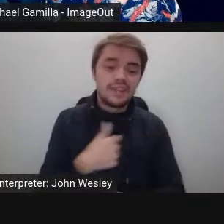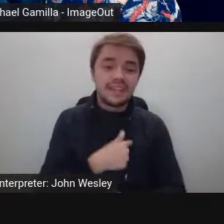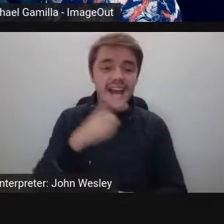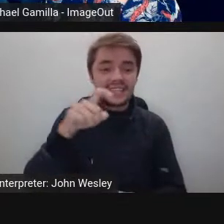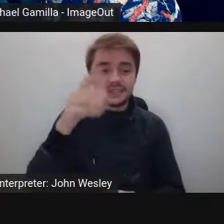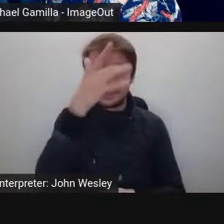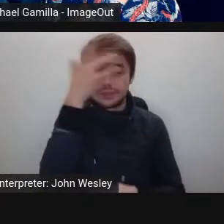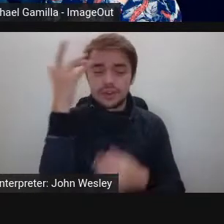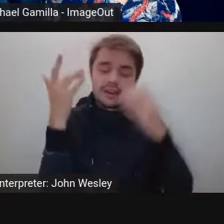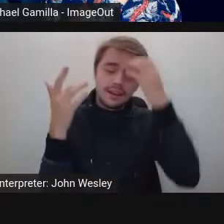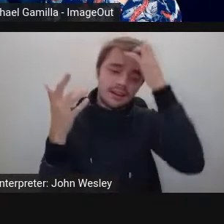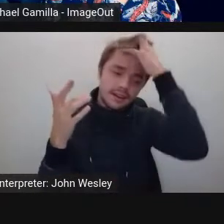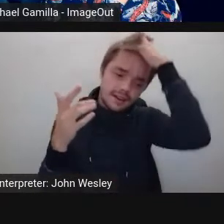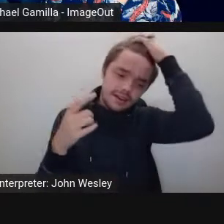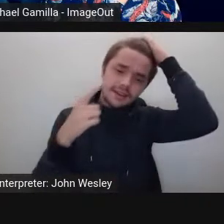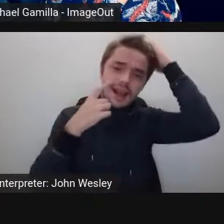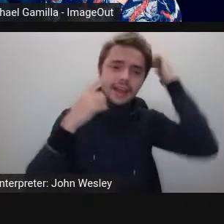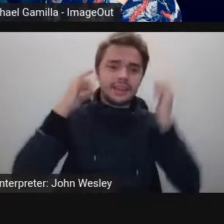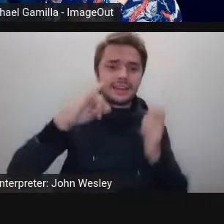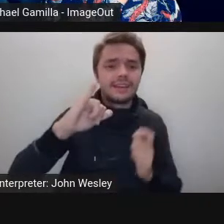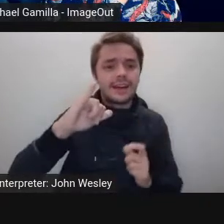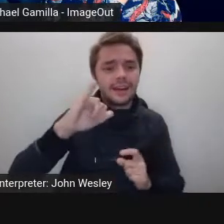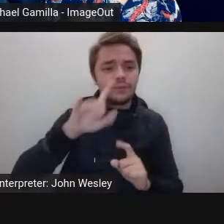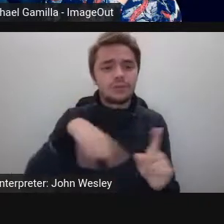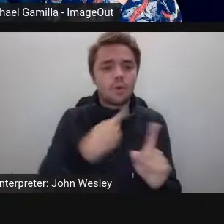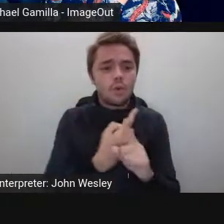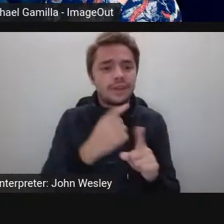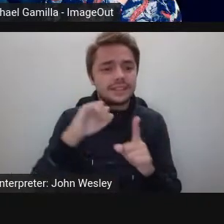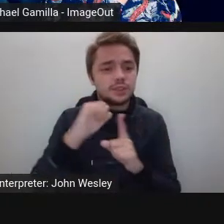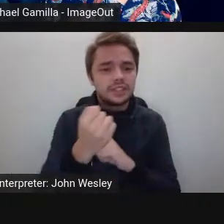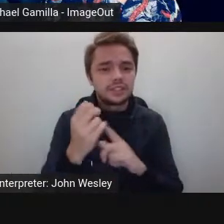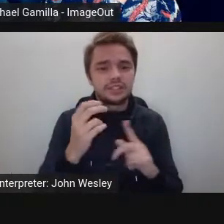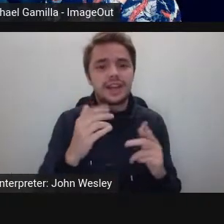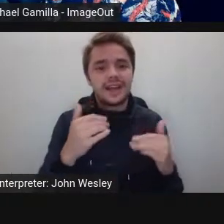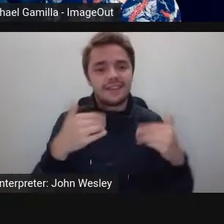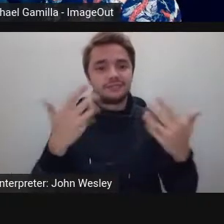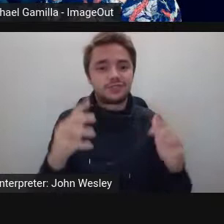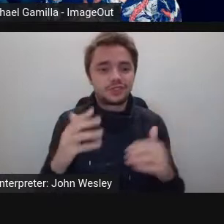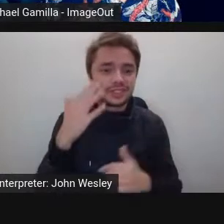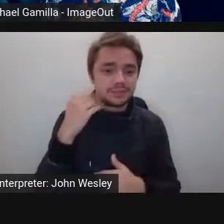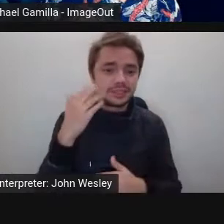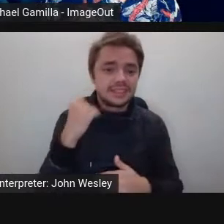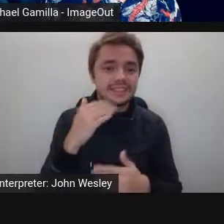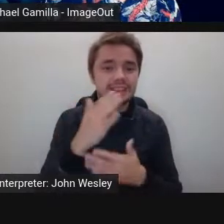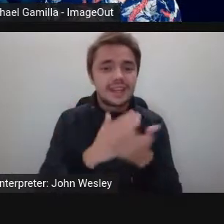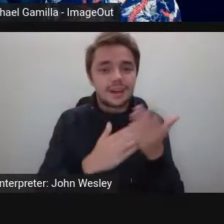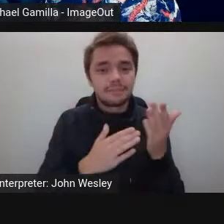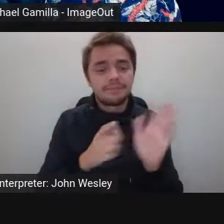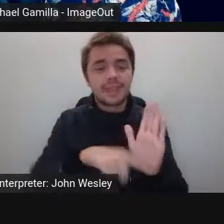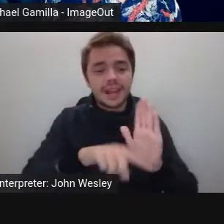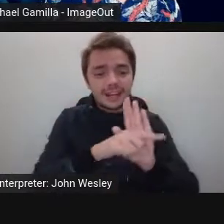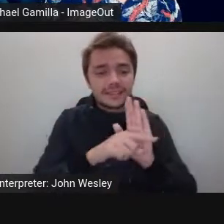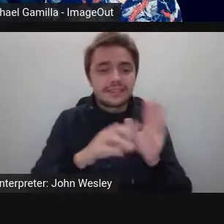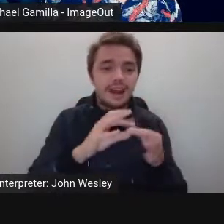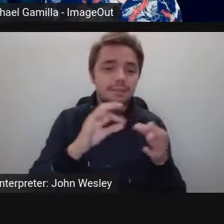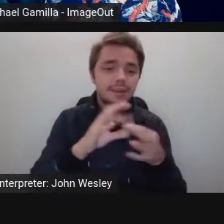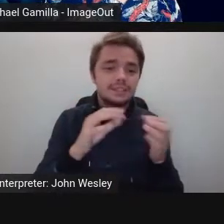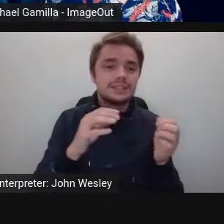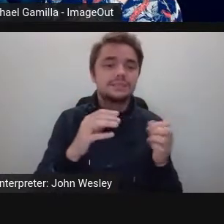only instance that we felt like it has people push back on working with us on the